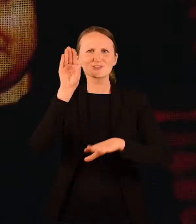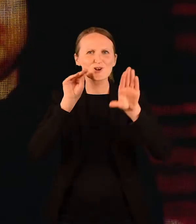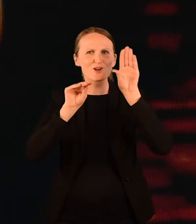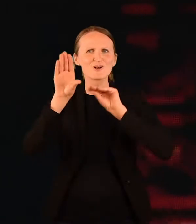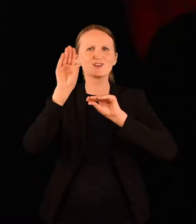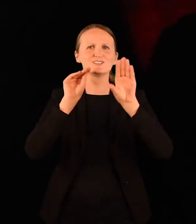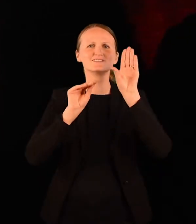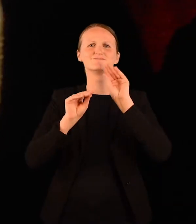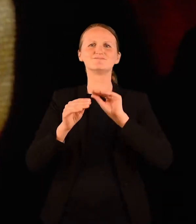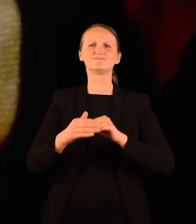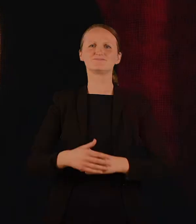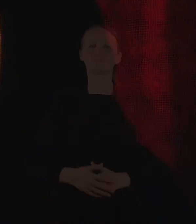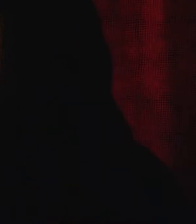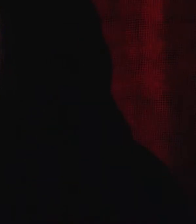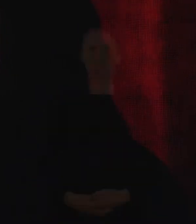To learn